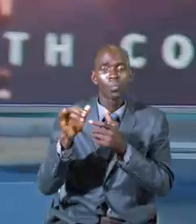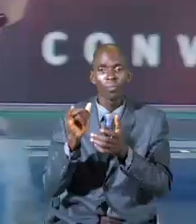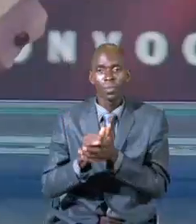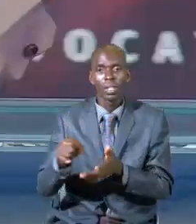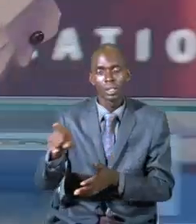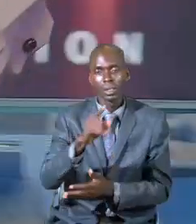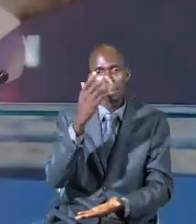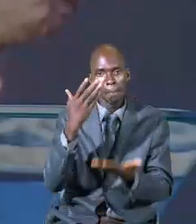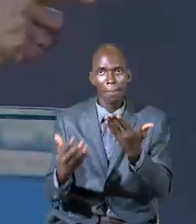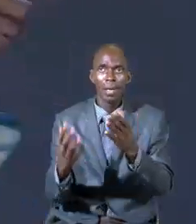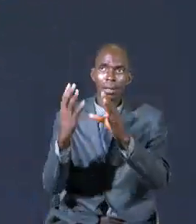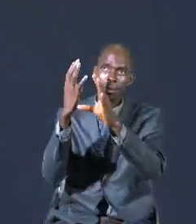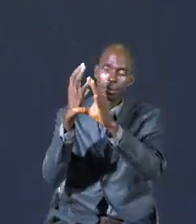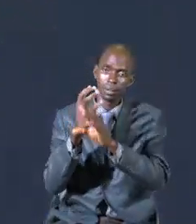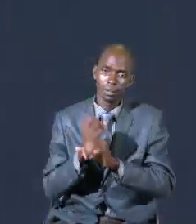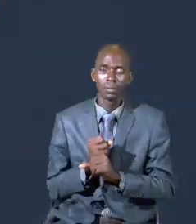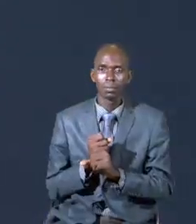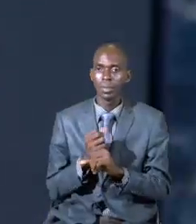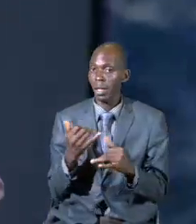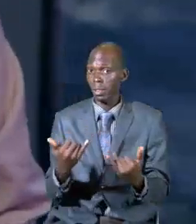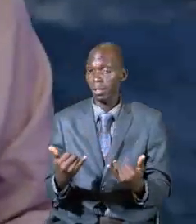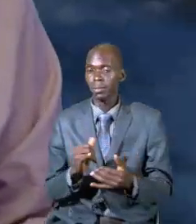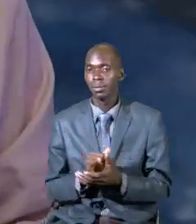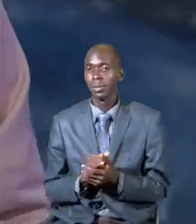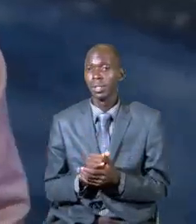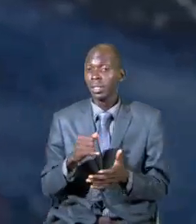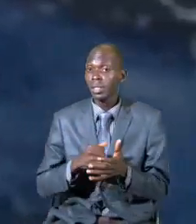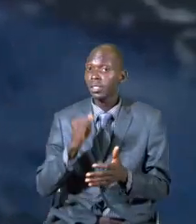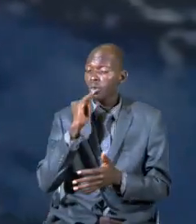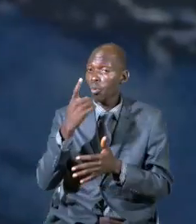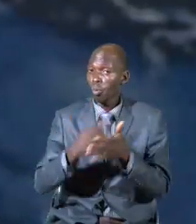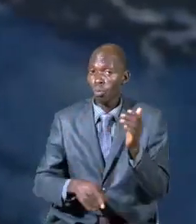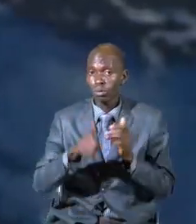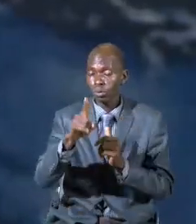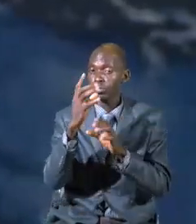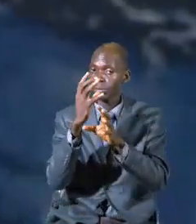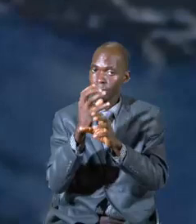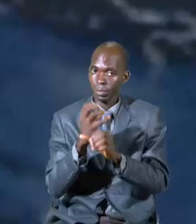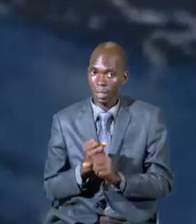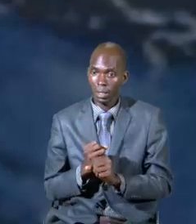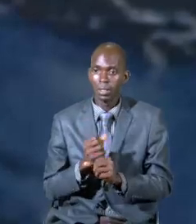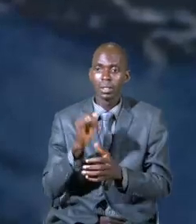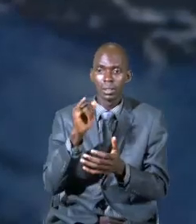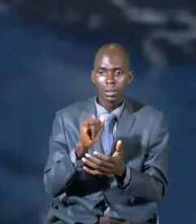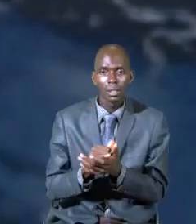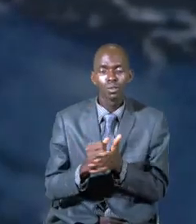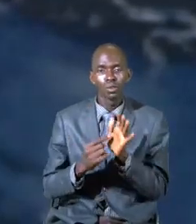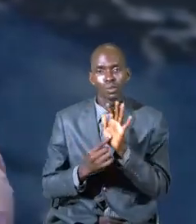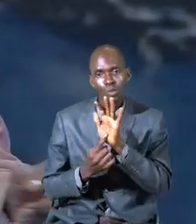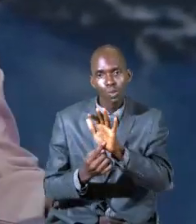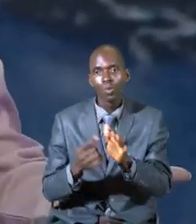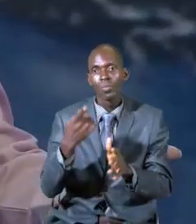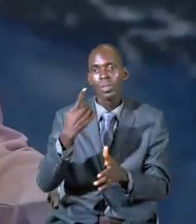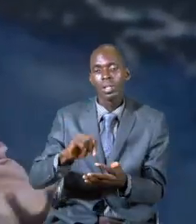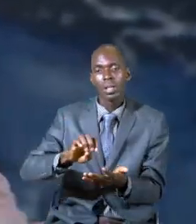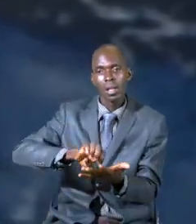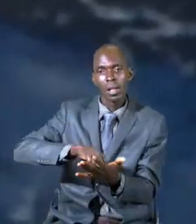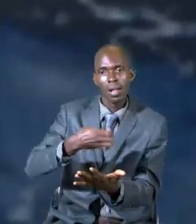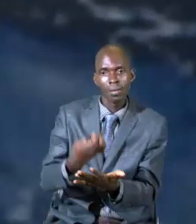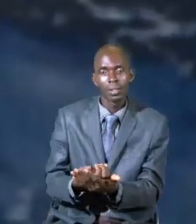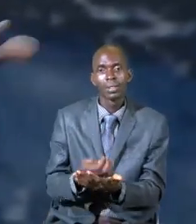obtain. Now, it's what you obtain that shows the evidence you have